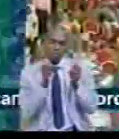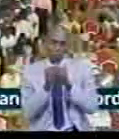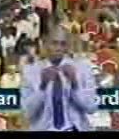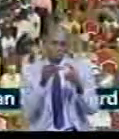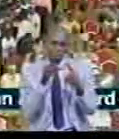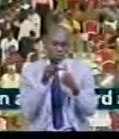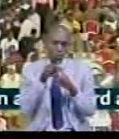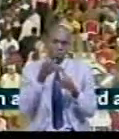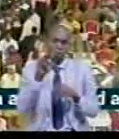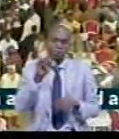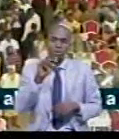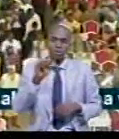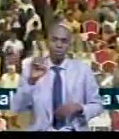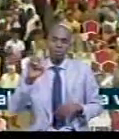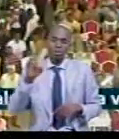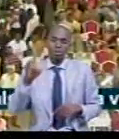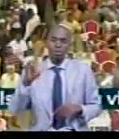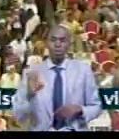be the glory.